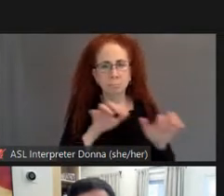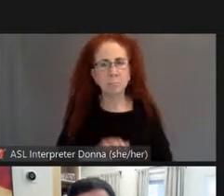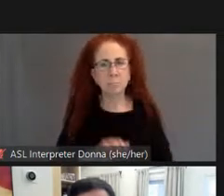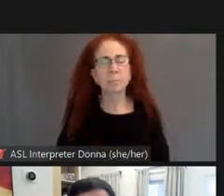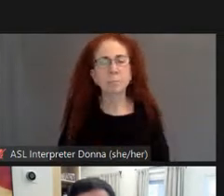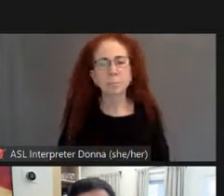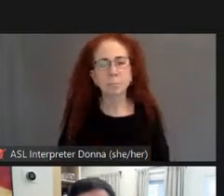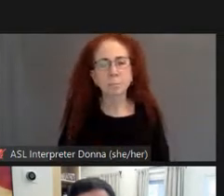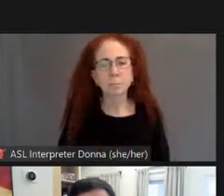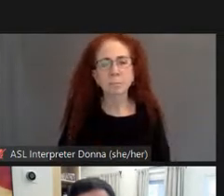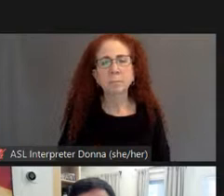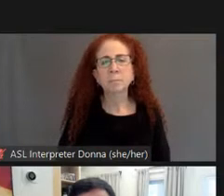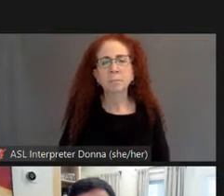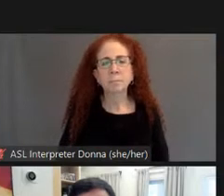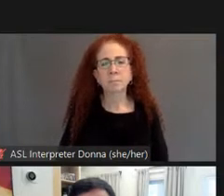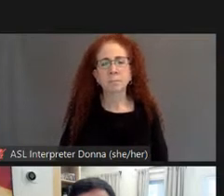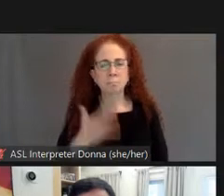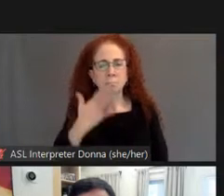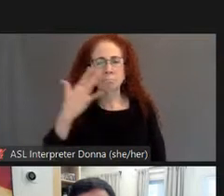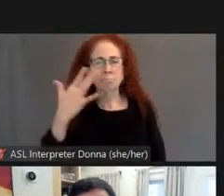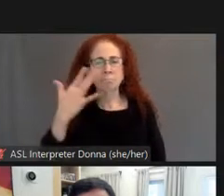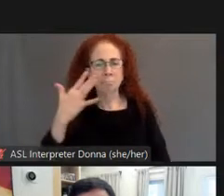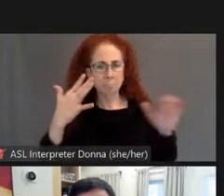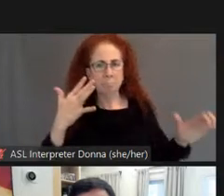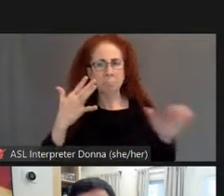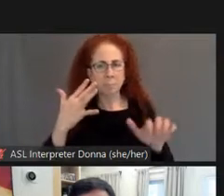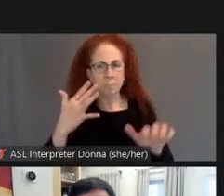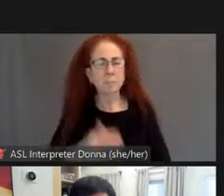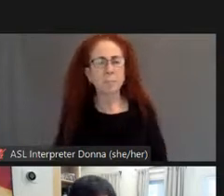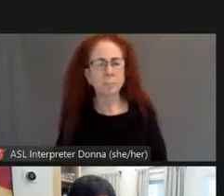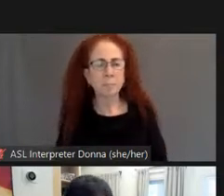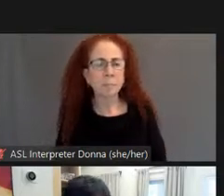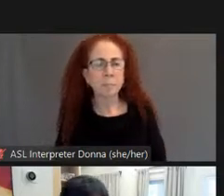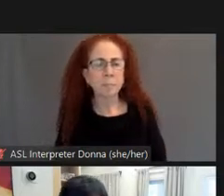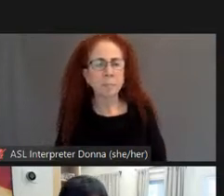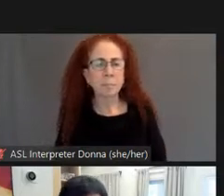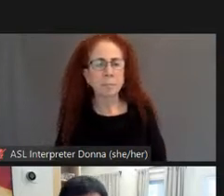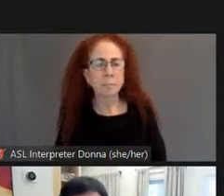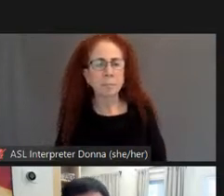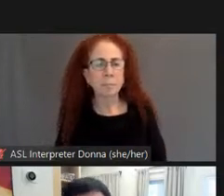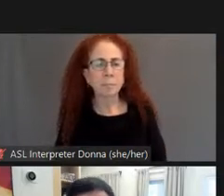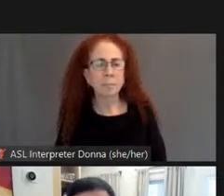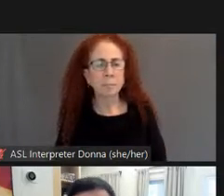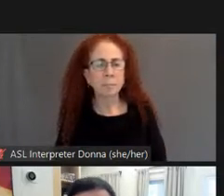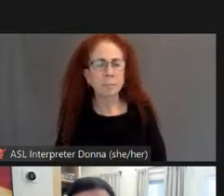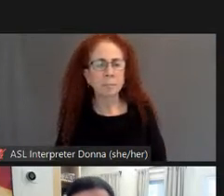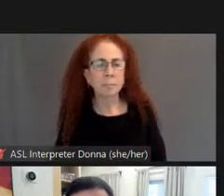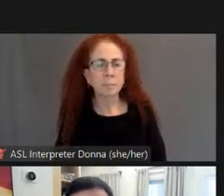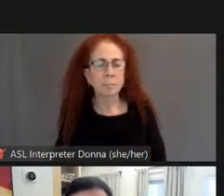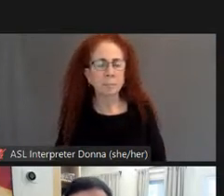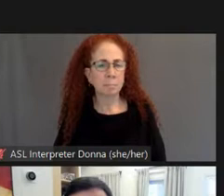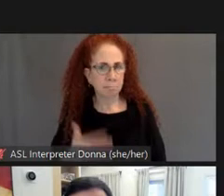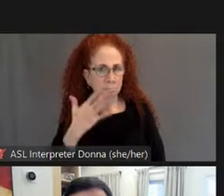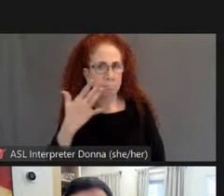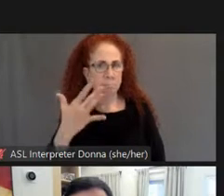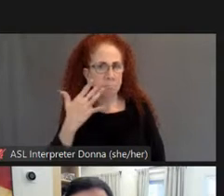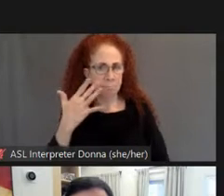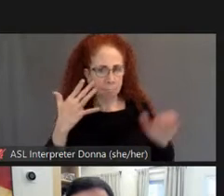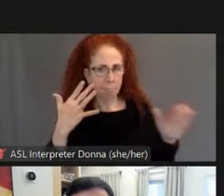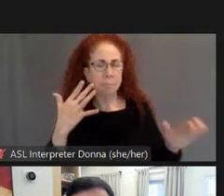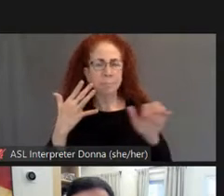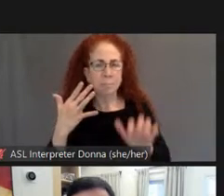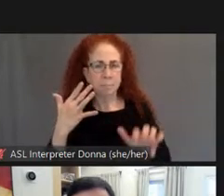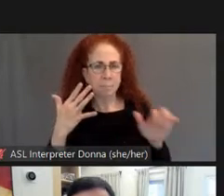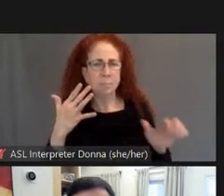des abonnés. Mais madame, raccrochez vous-même. Allô, mademoiselle?